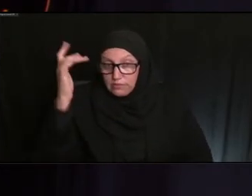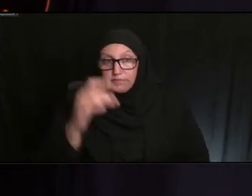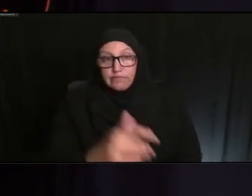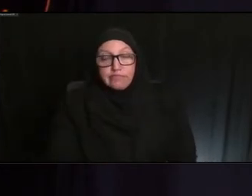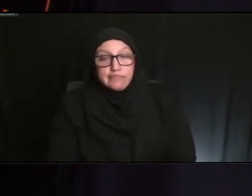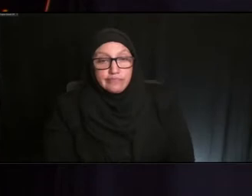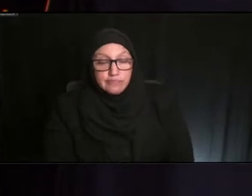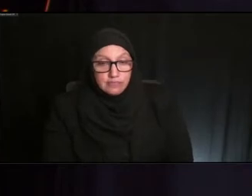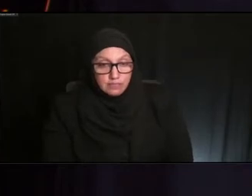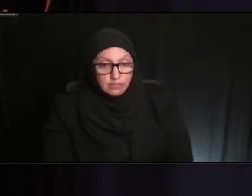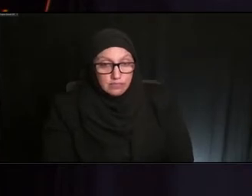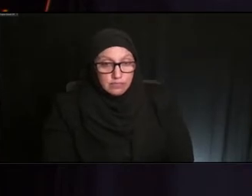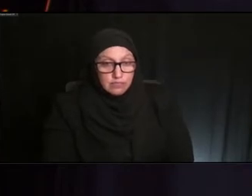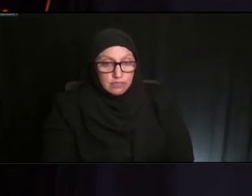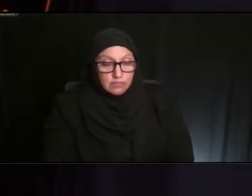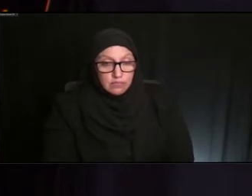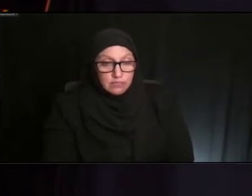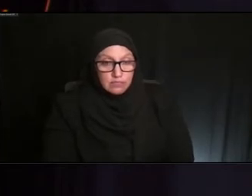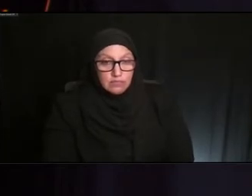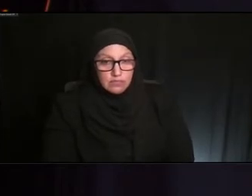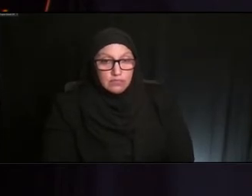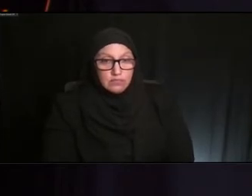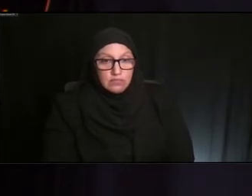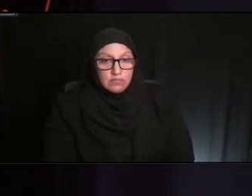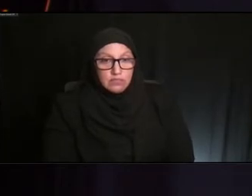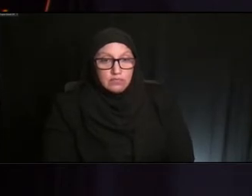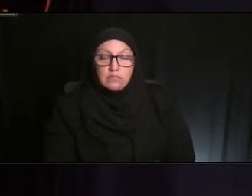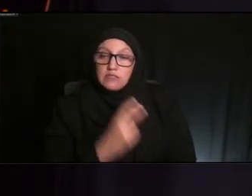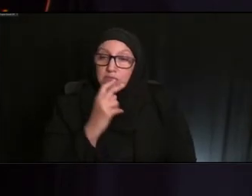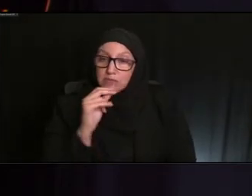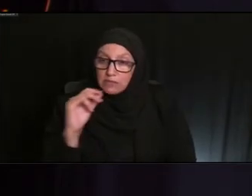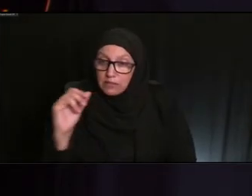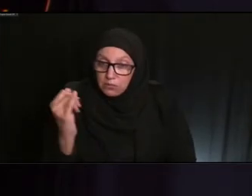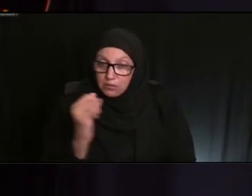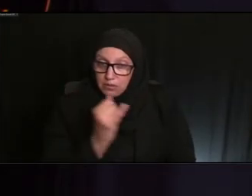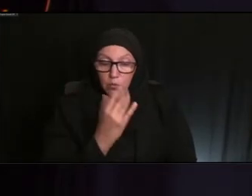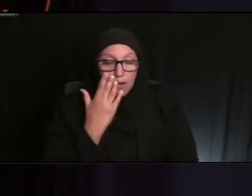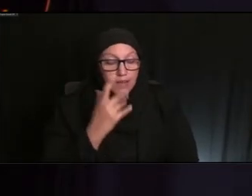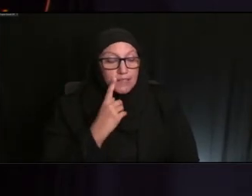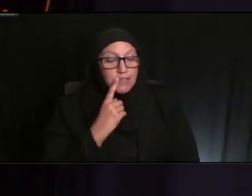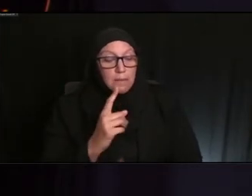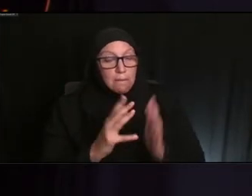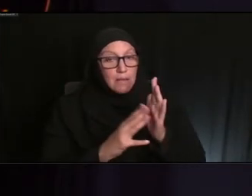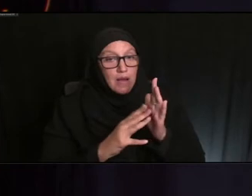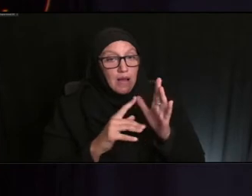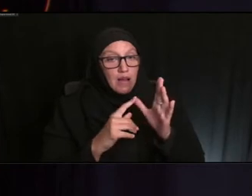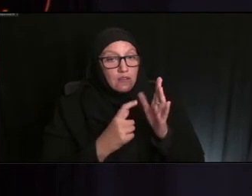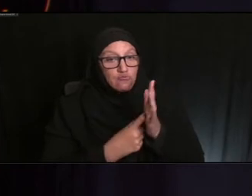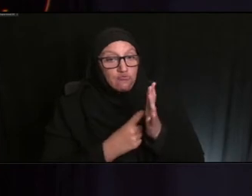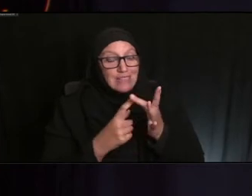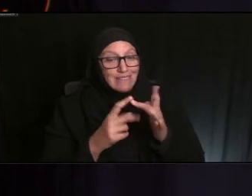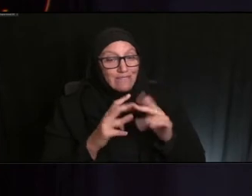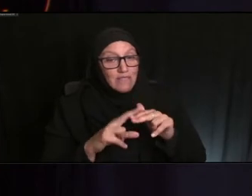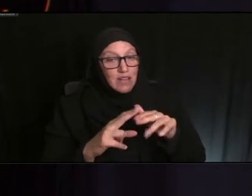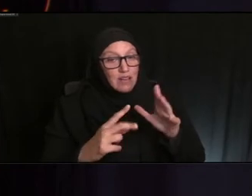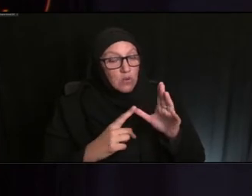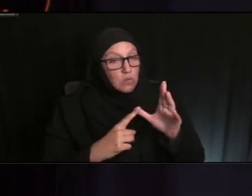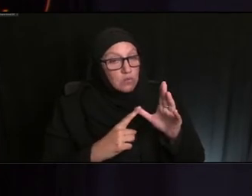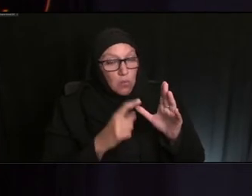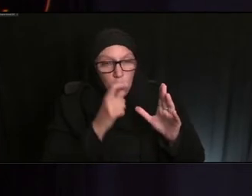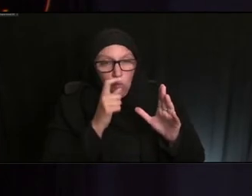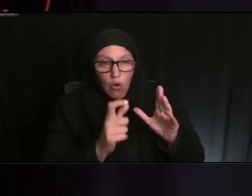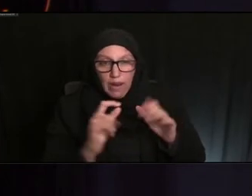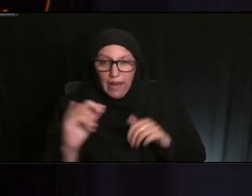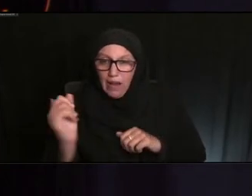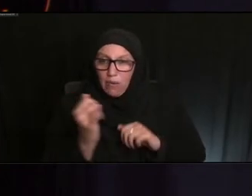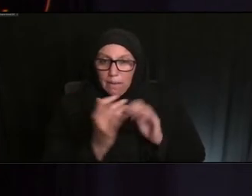ma'rifah? When we say ma'mata wa lam ya'rif, what is, when I say ma'rifah, to know, or the gnosis of this, what is ma'rifah?